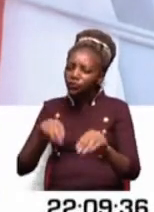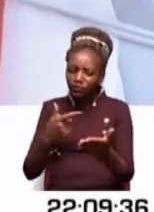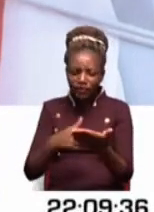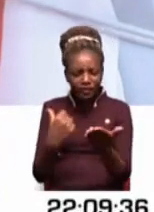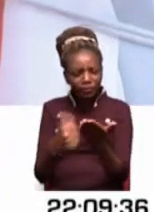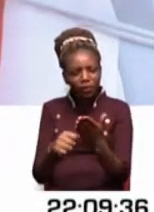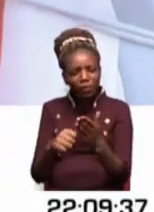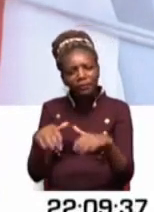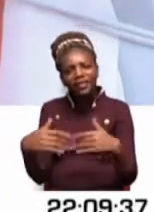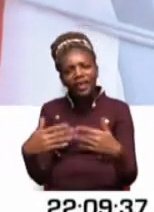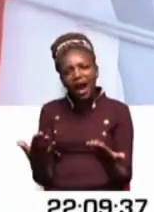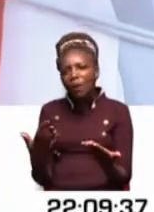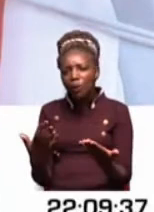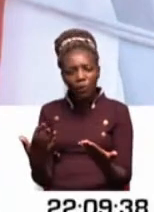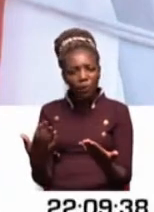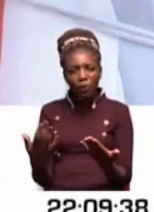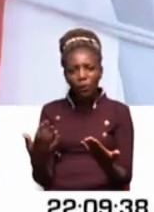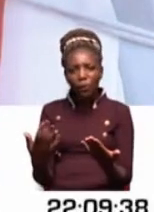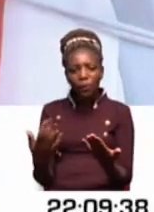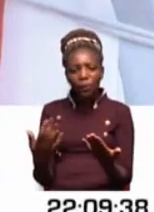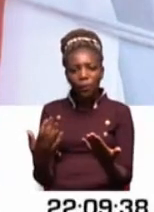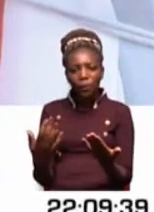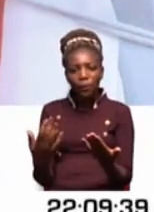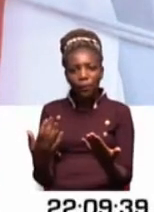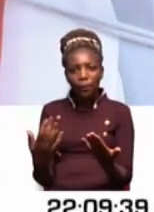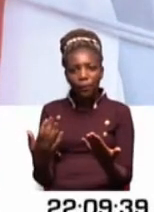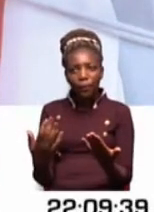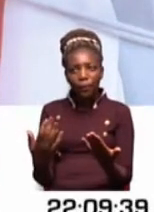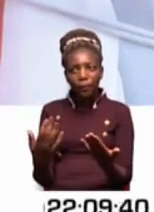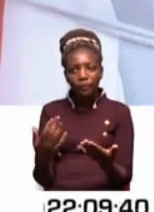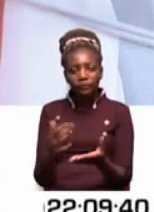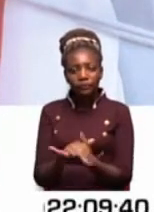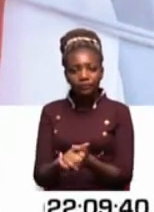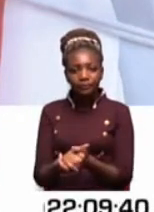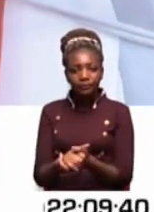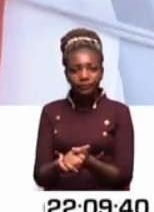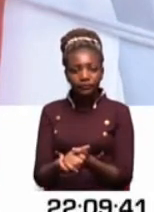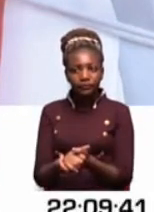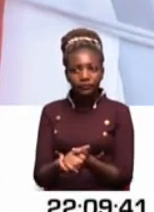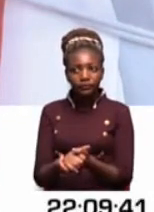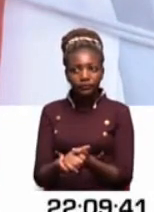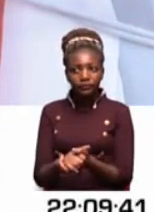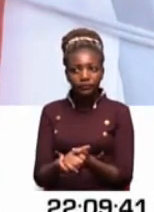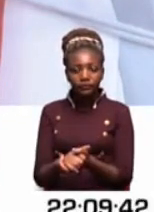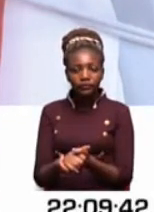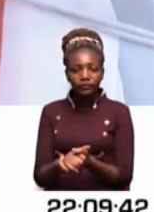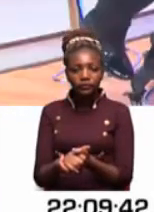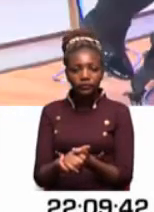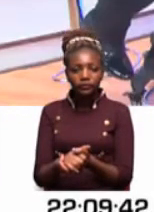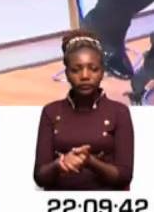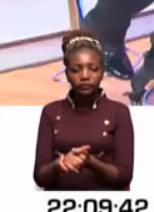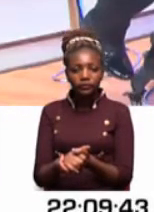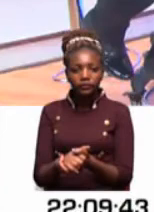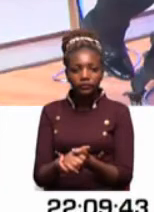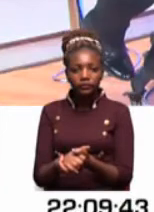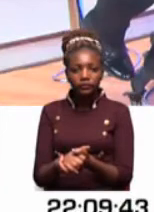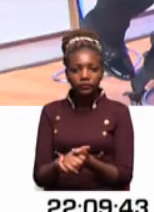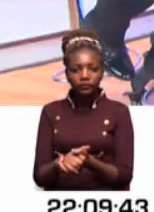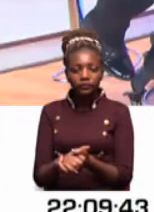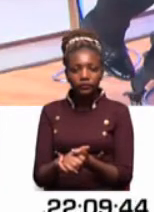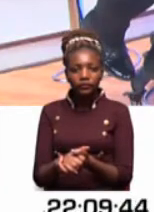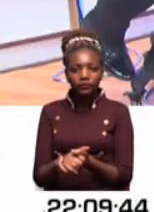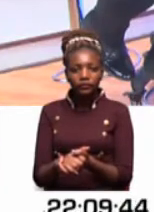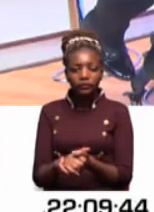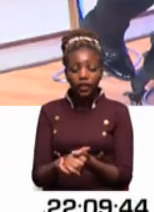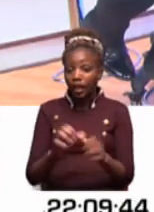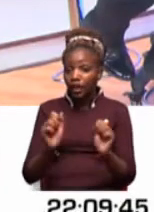that by putting icing on a cake mm-hmm. in order to mask the issues underneath, you can take it to the bank.